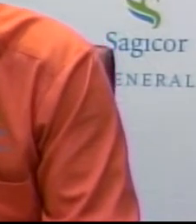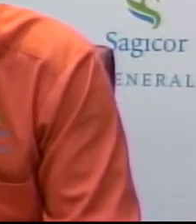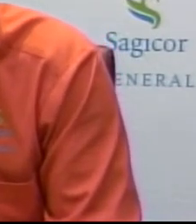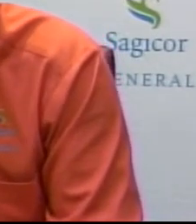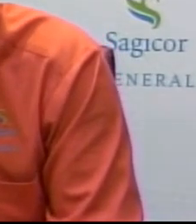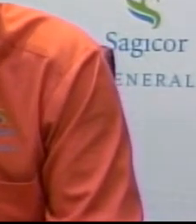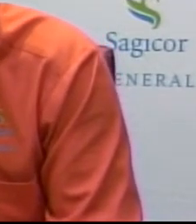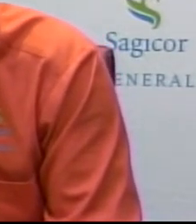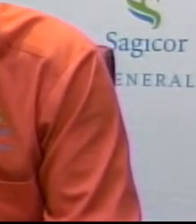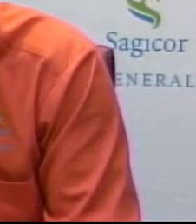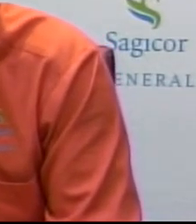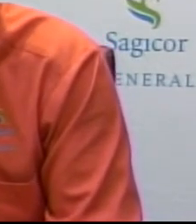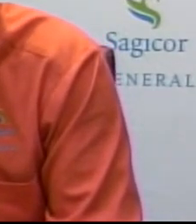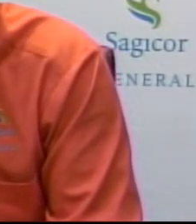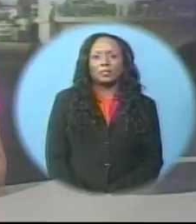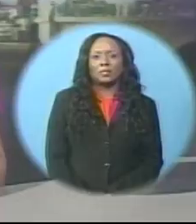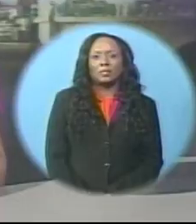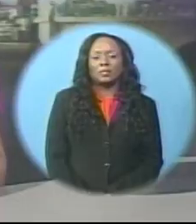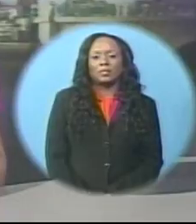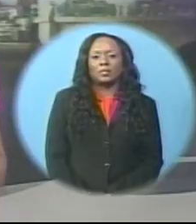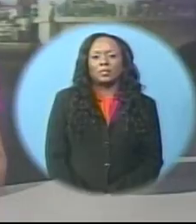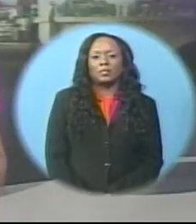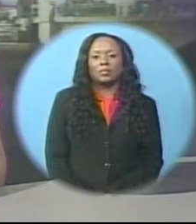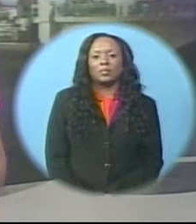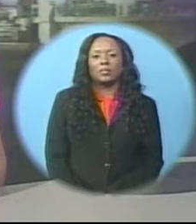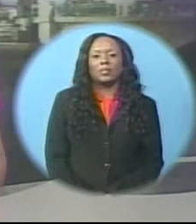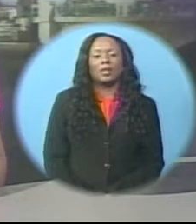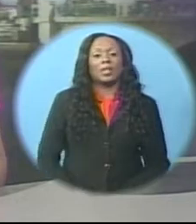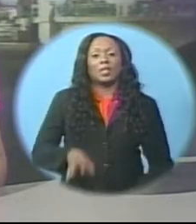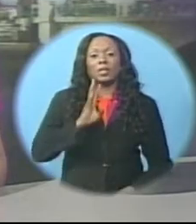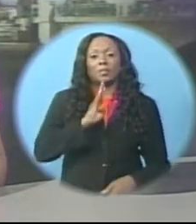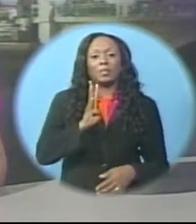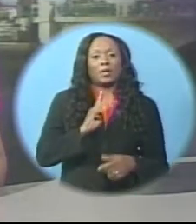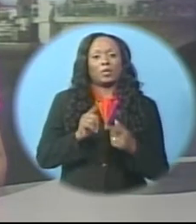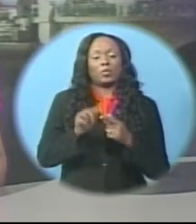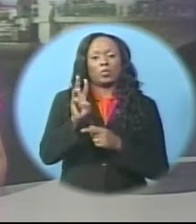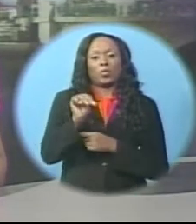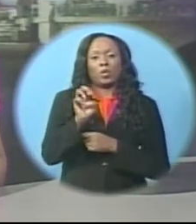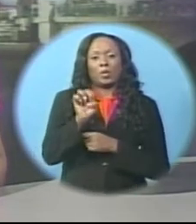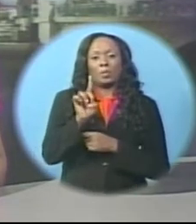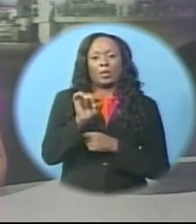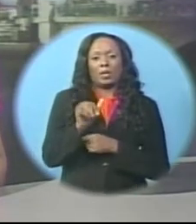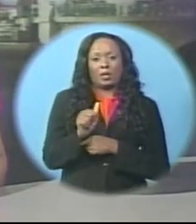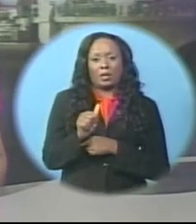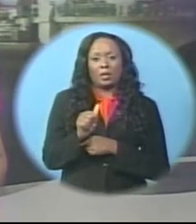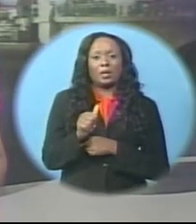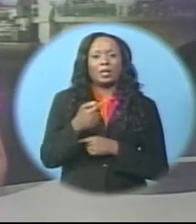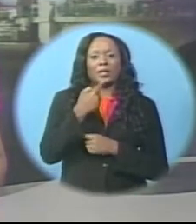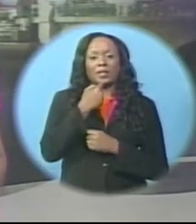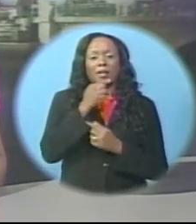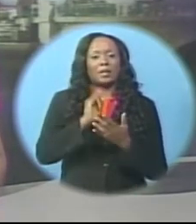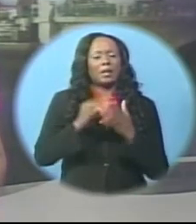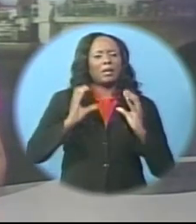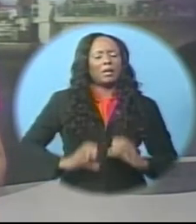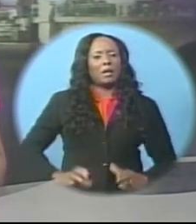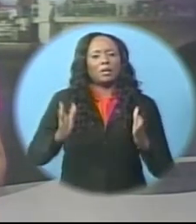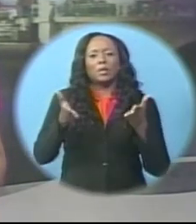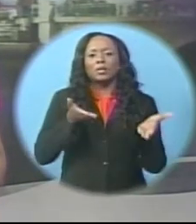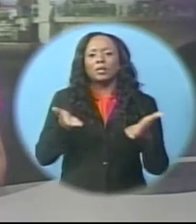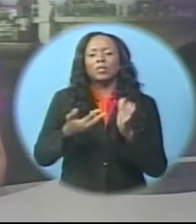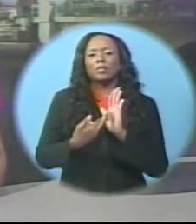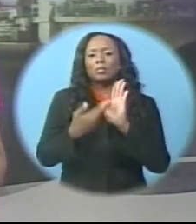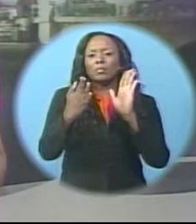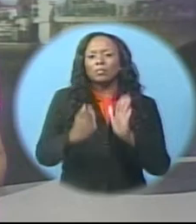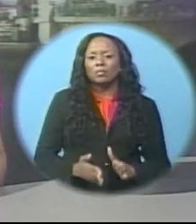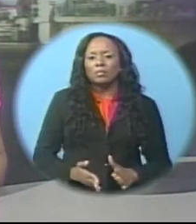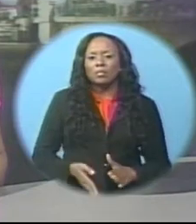else with that time. Speaking to the media from SagiCore General in Haggett Hall, Mr. Spencer says their customer service